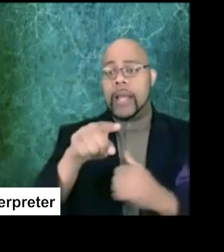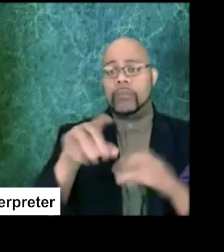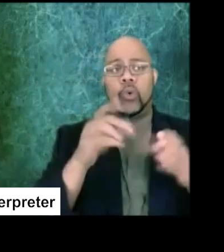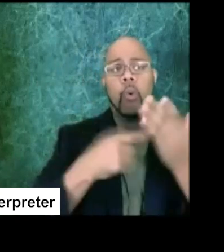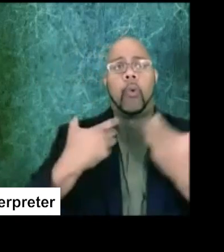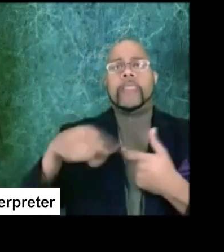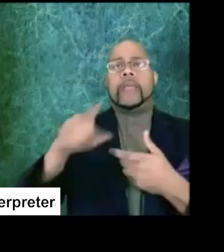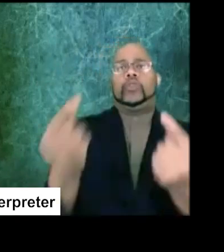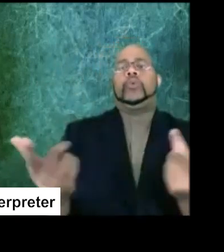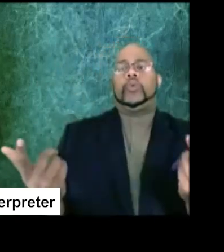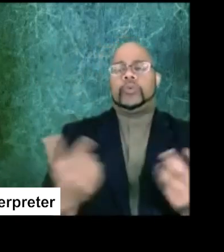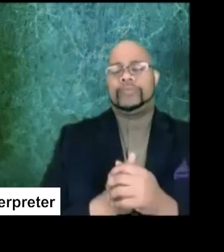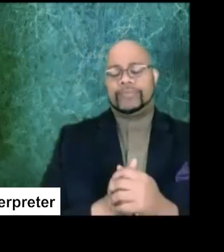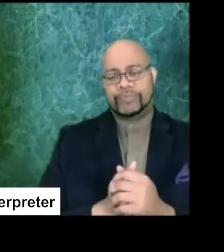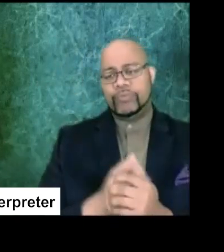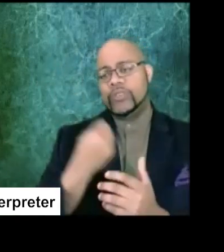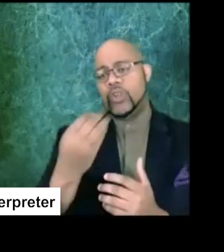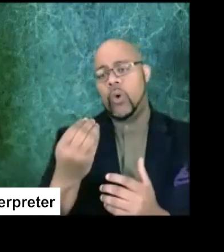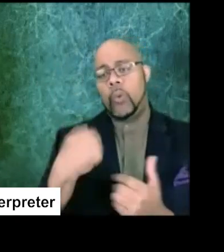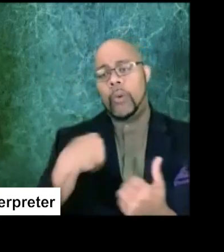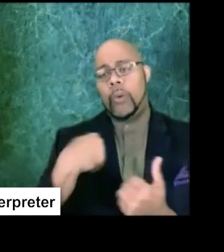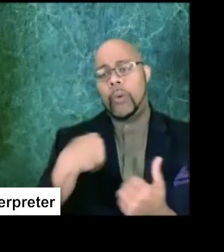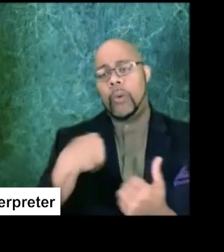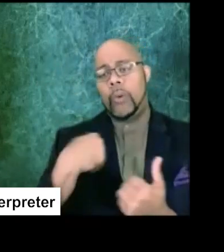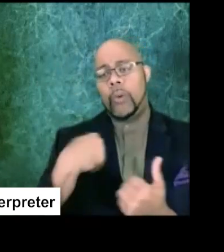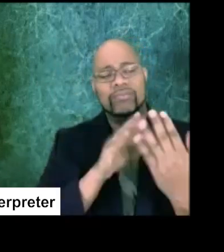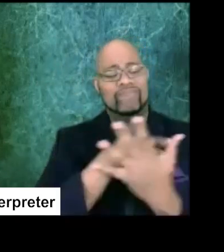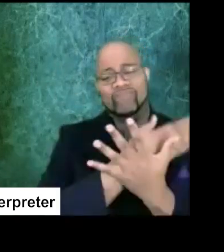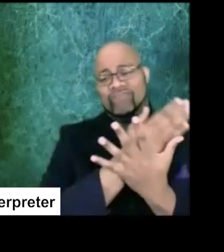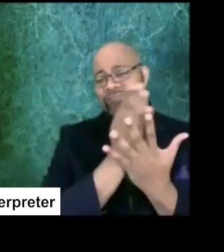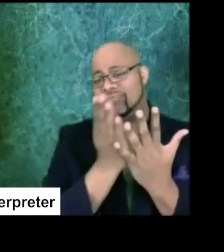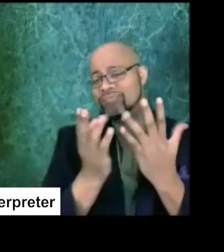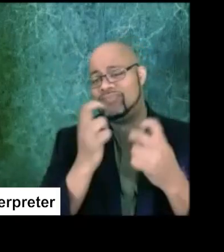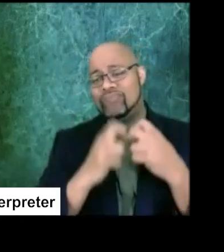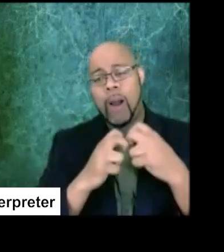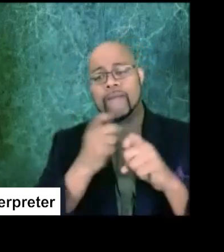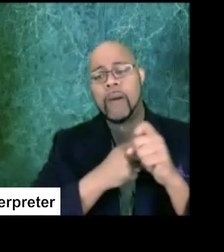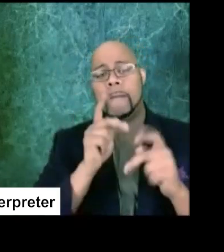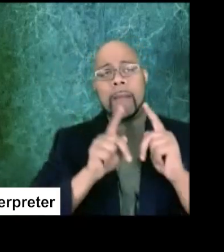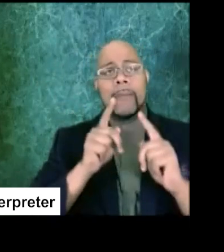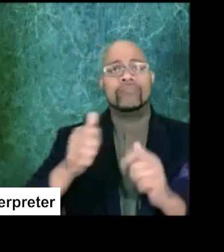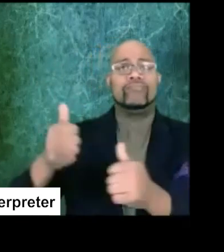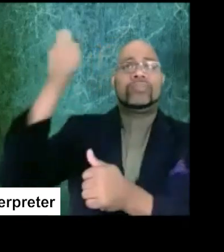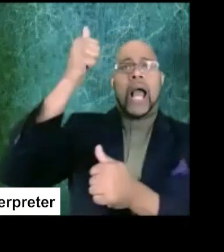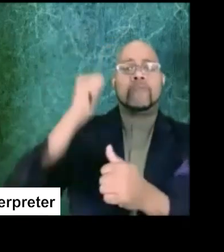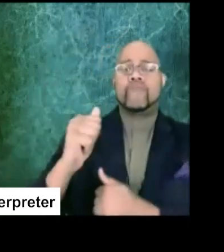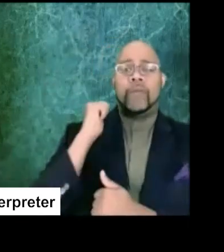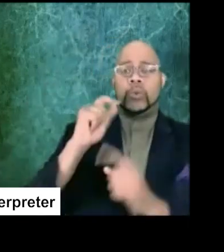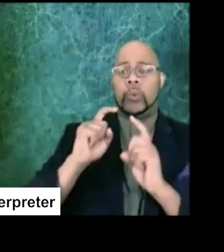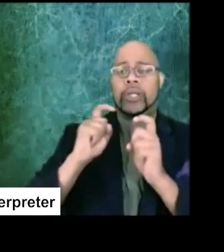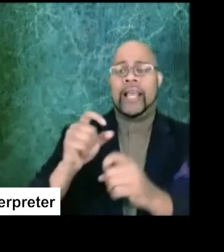want them to do. So we're facing a whole range of problems, from the people at the very top refusing to hand on the